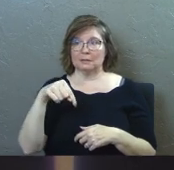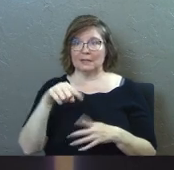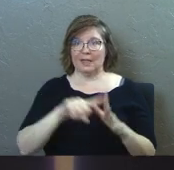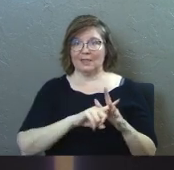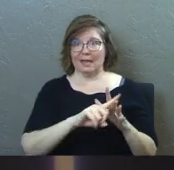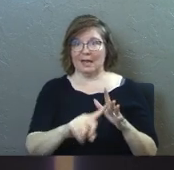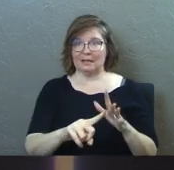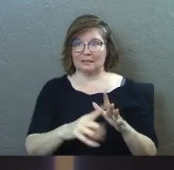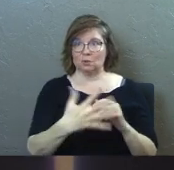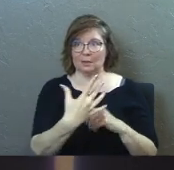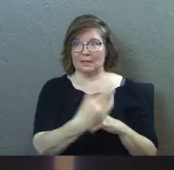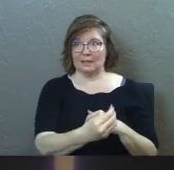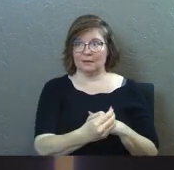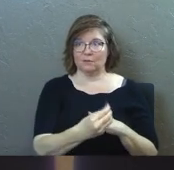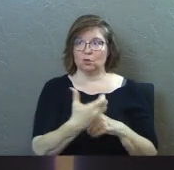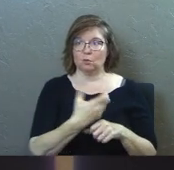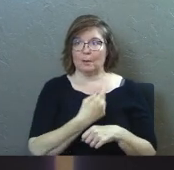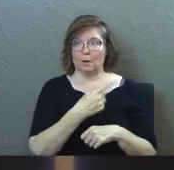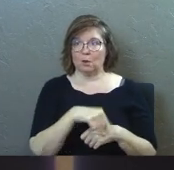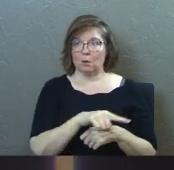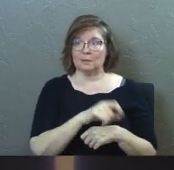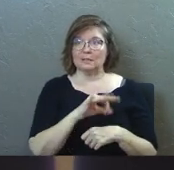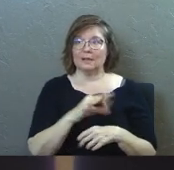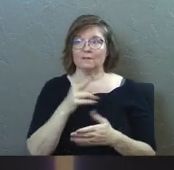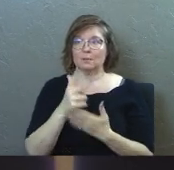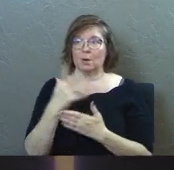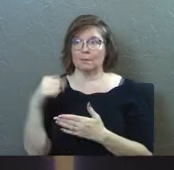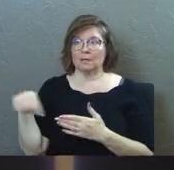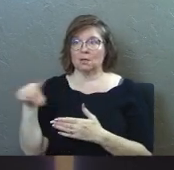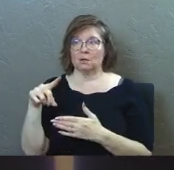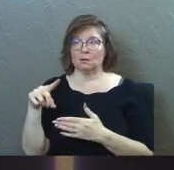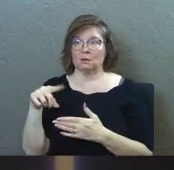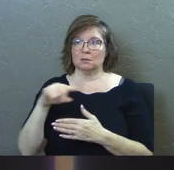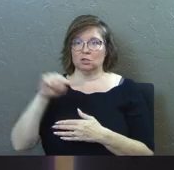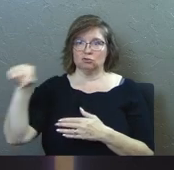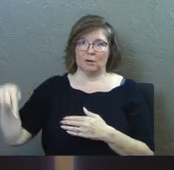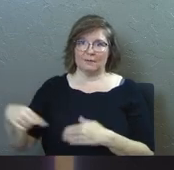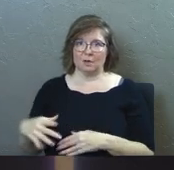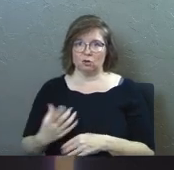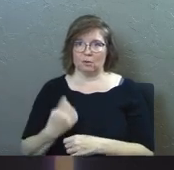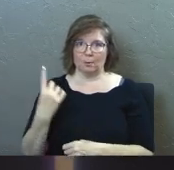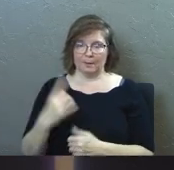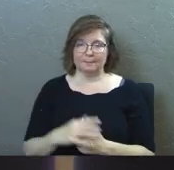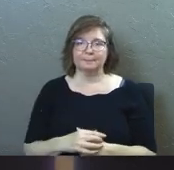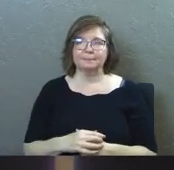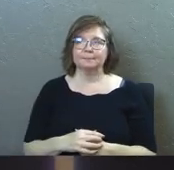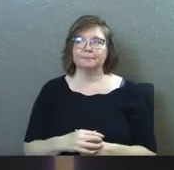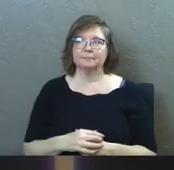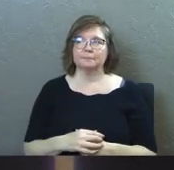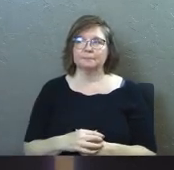the exit as you leave. Grab one of those. And if you parked up here, just drive down and grab one.